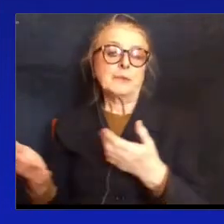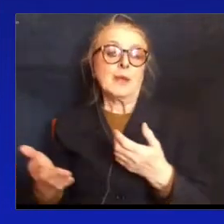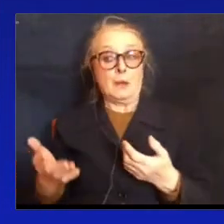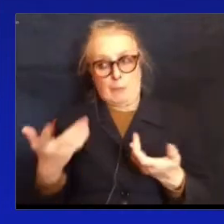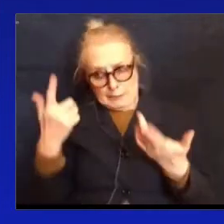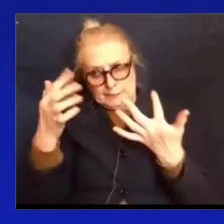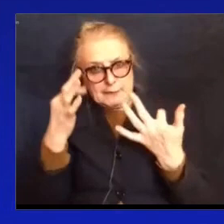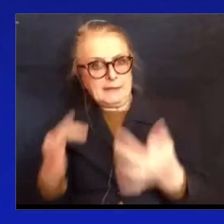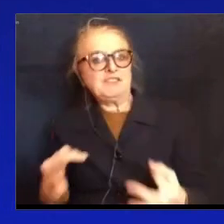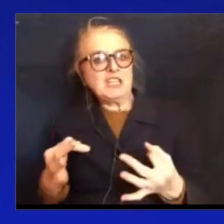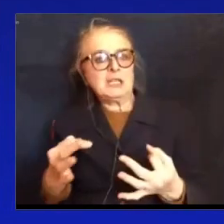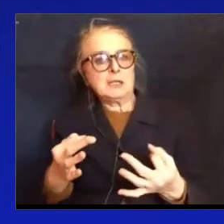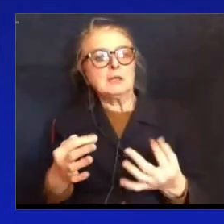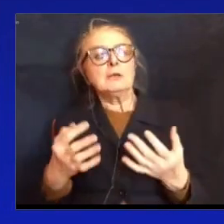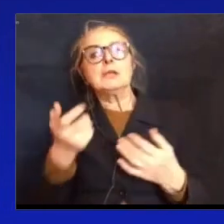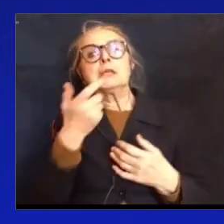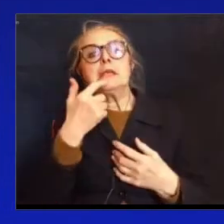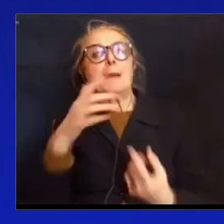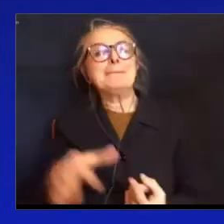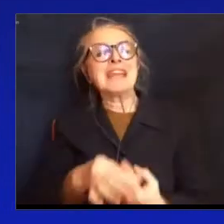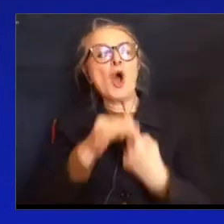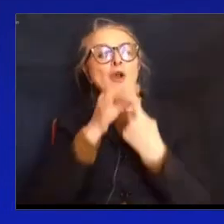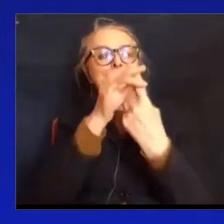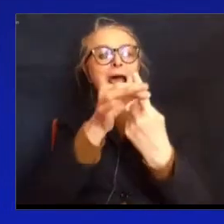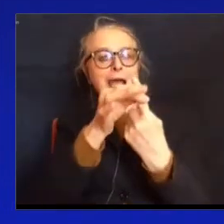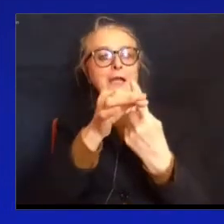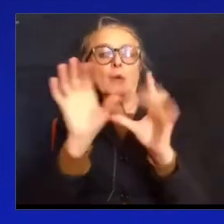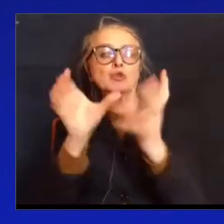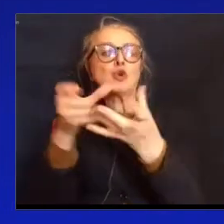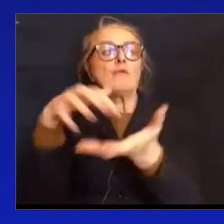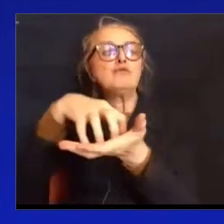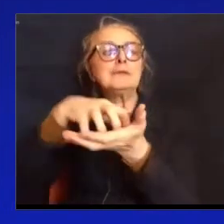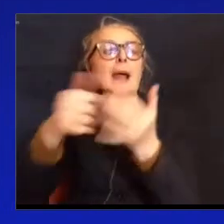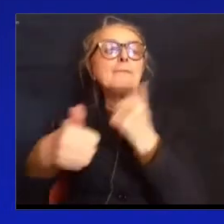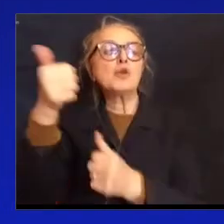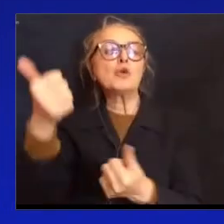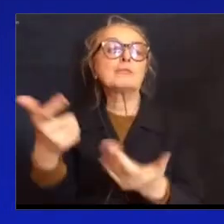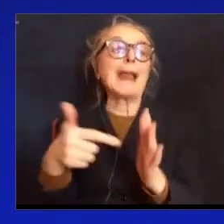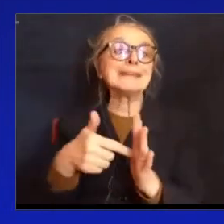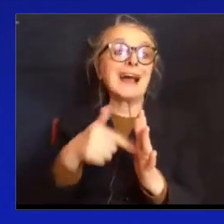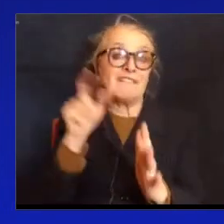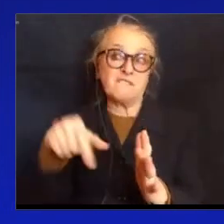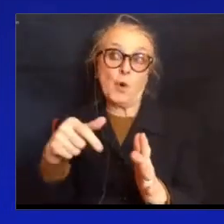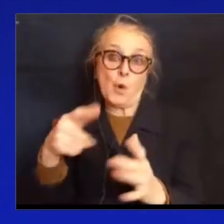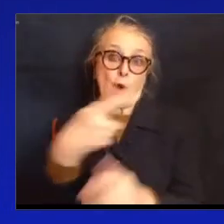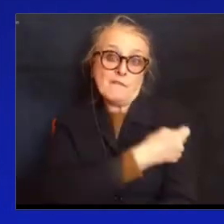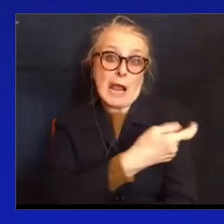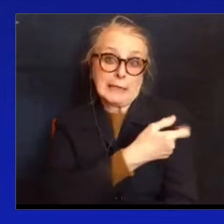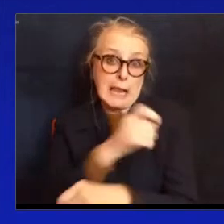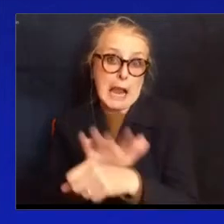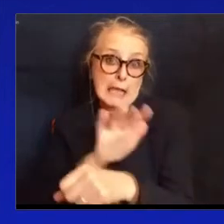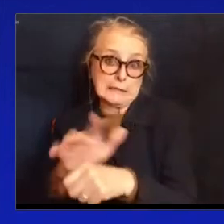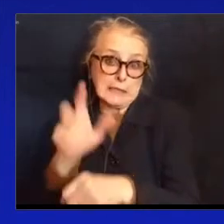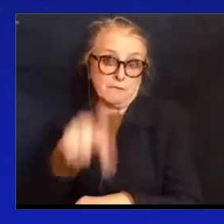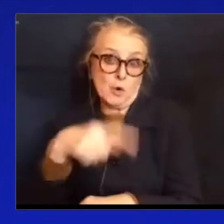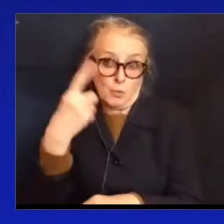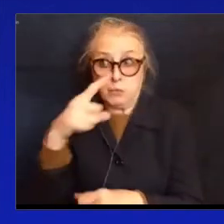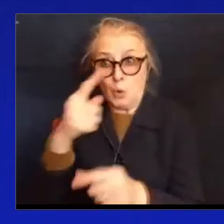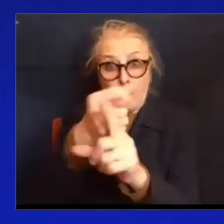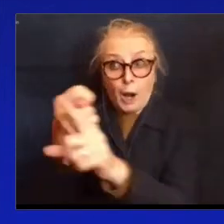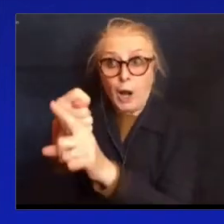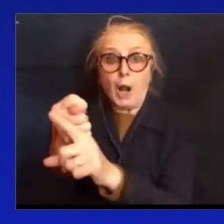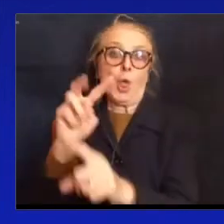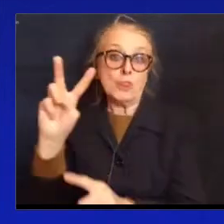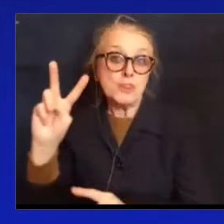for instance, we have to have enough vaccine to complete our long-term care second dose. So if, as I mentioned, we're